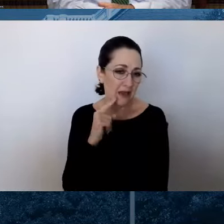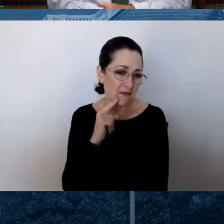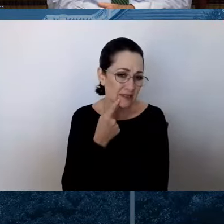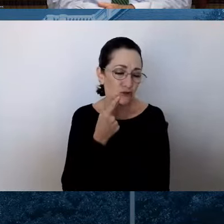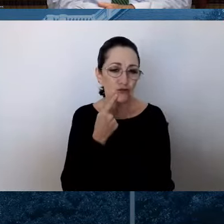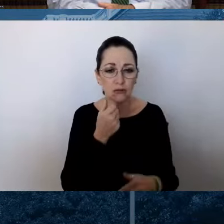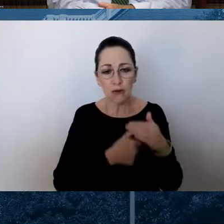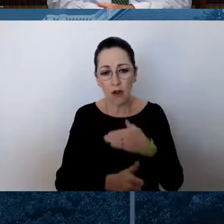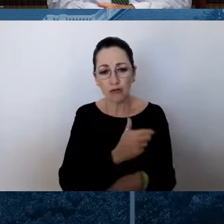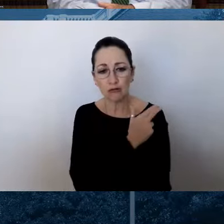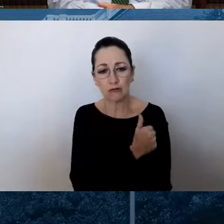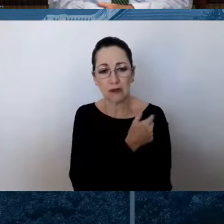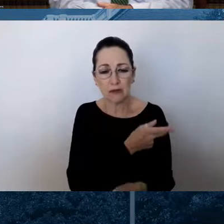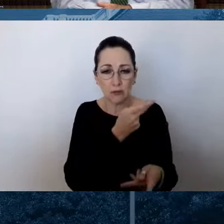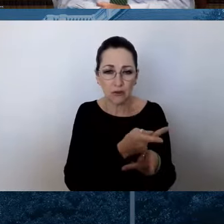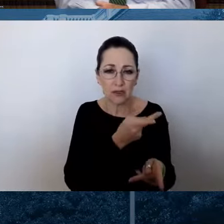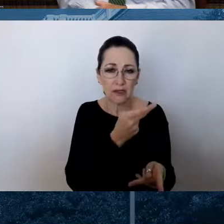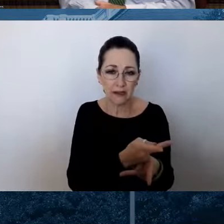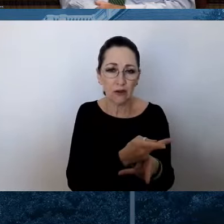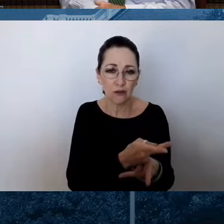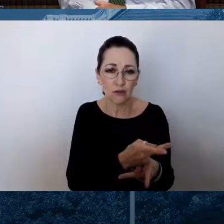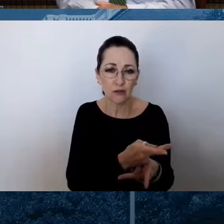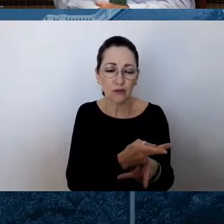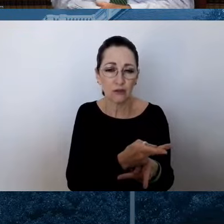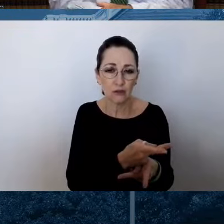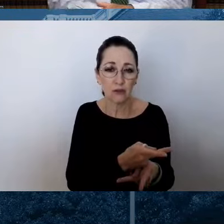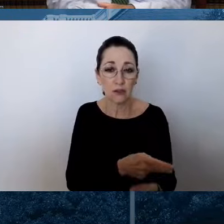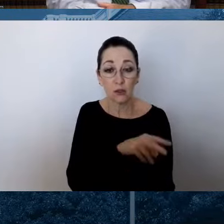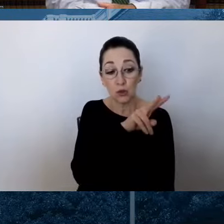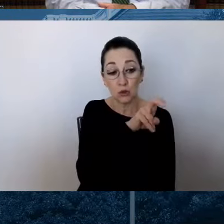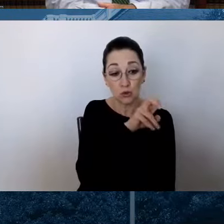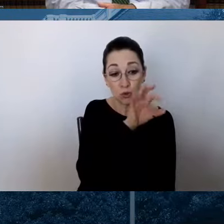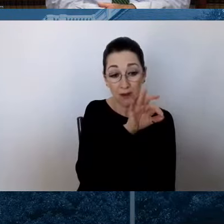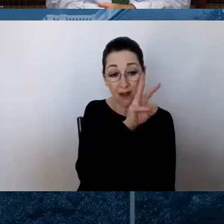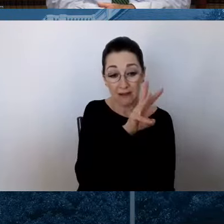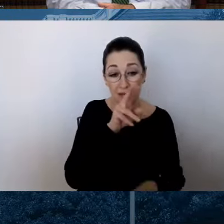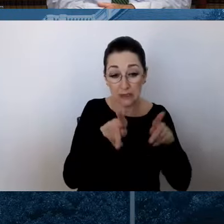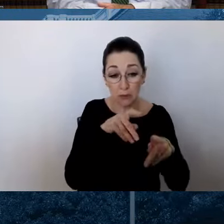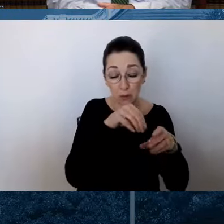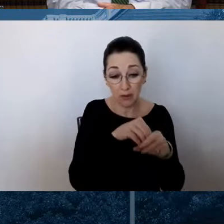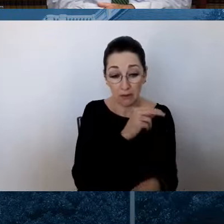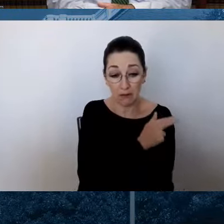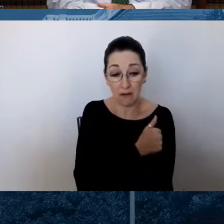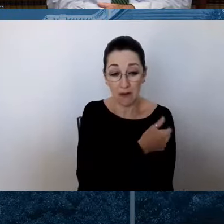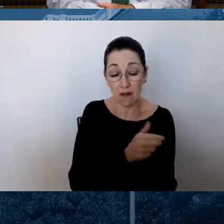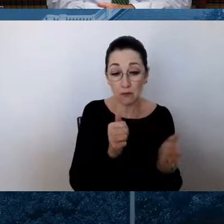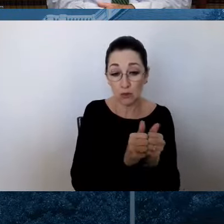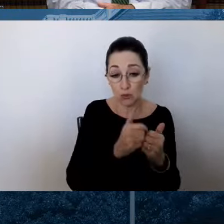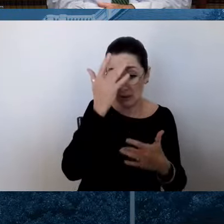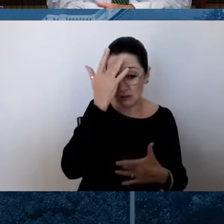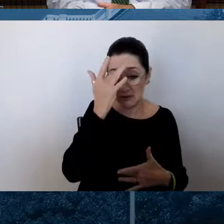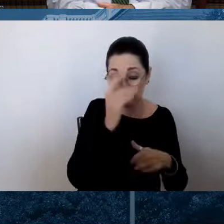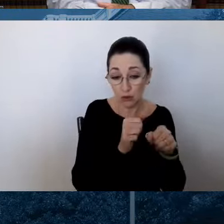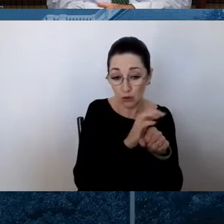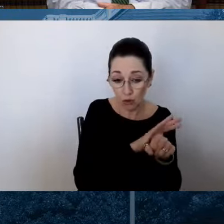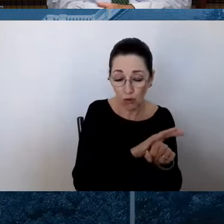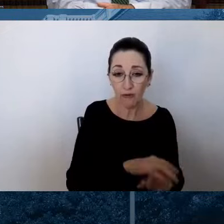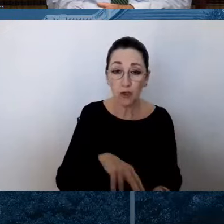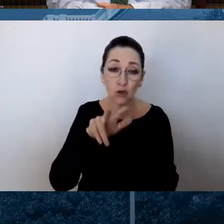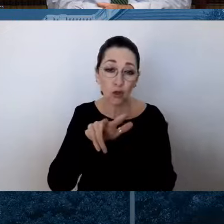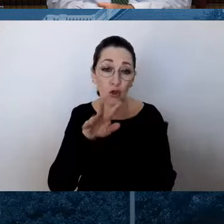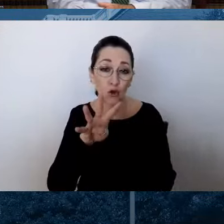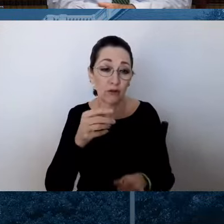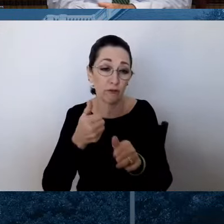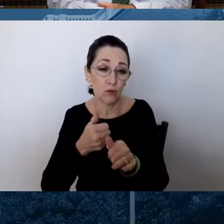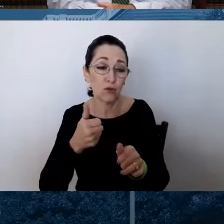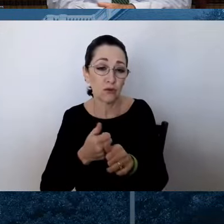care. We have 34 of those 296 that are critical condition. This peak, and